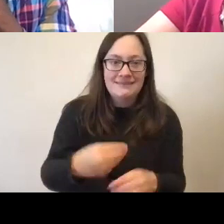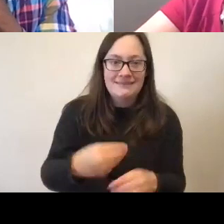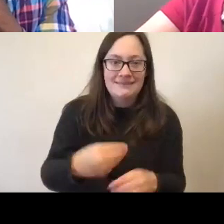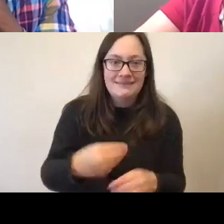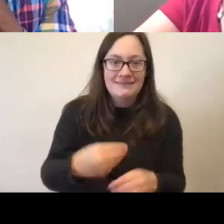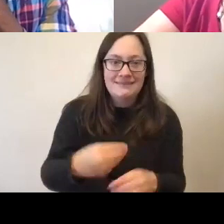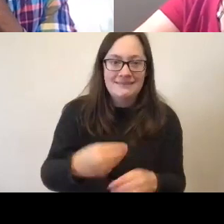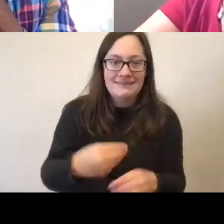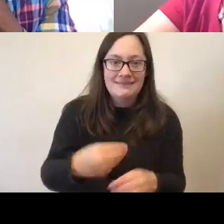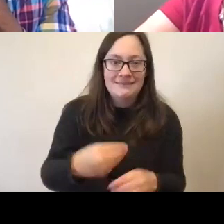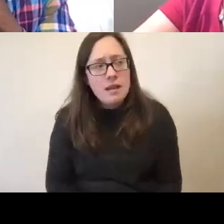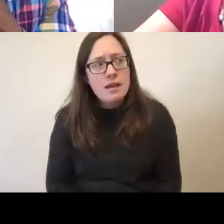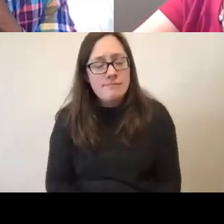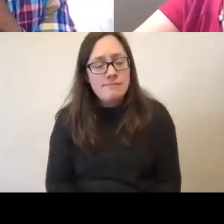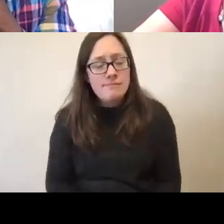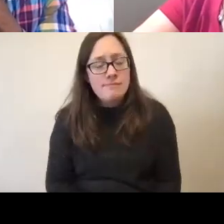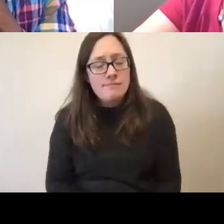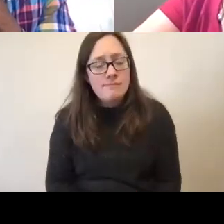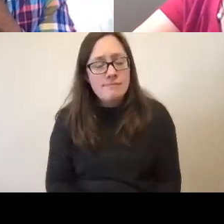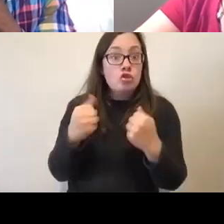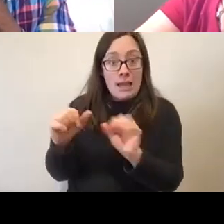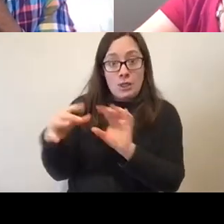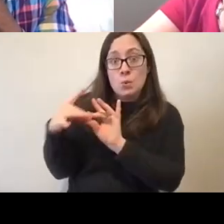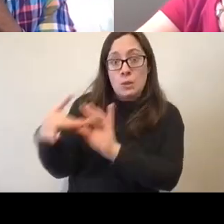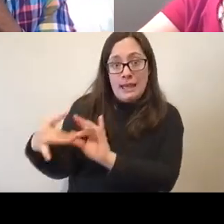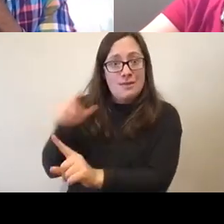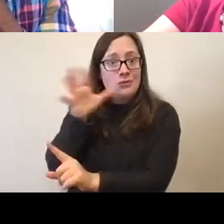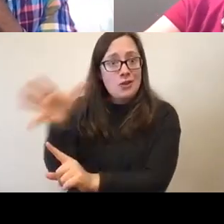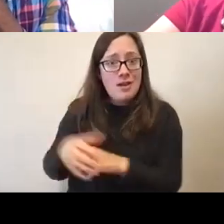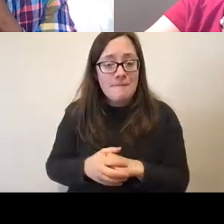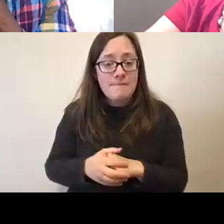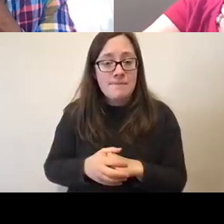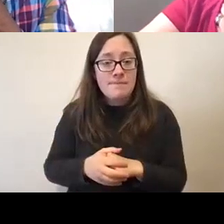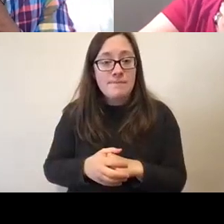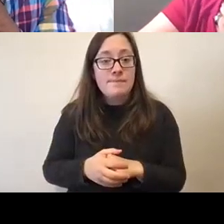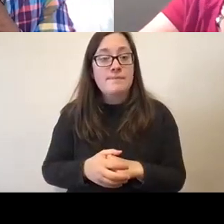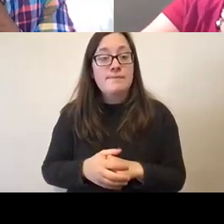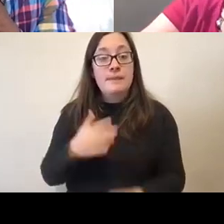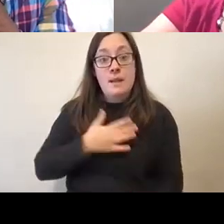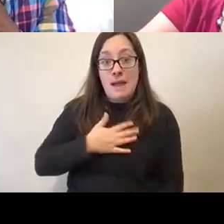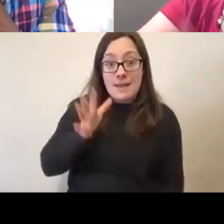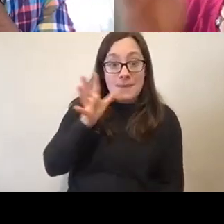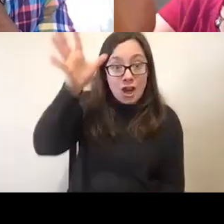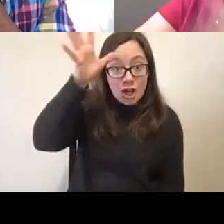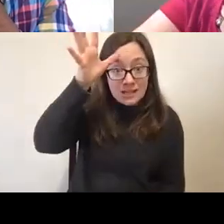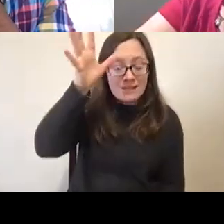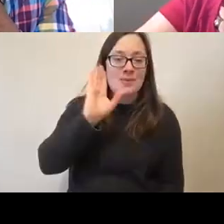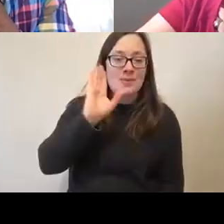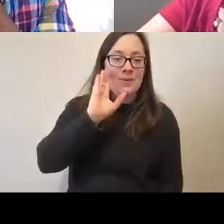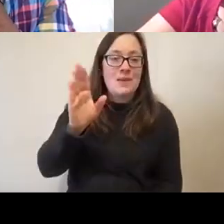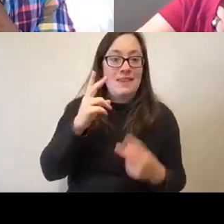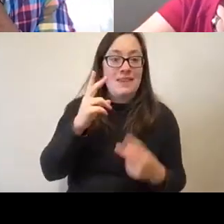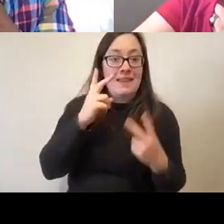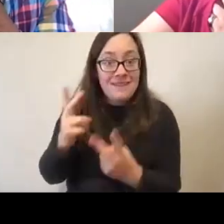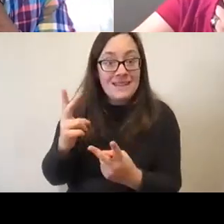connect still. My parents go over multiple times a year. Oftentimes we're trying to bring